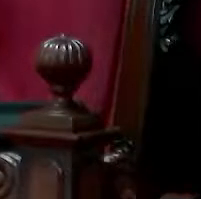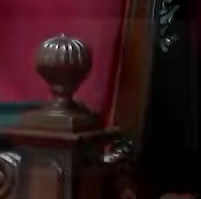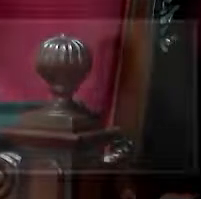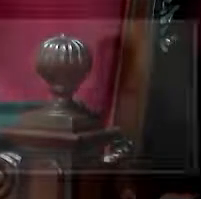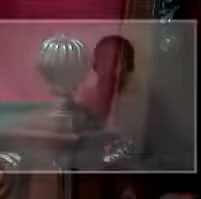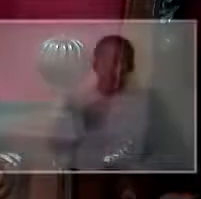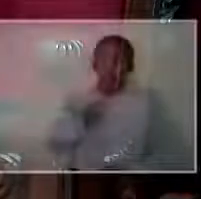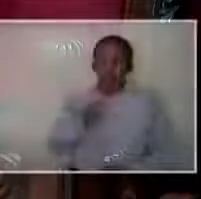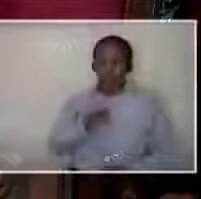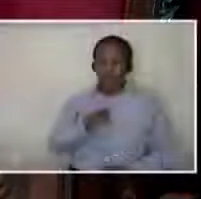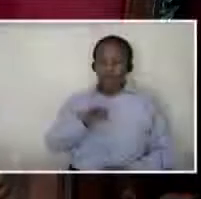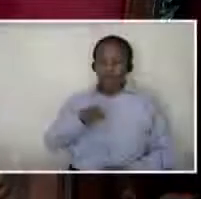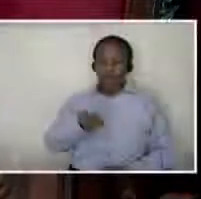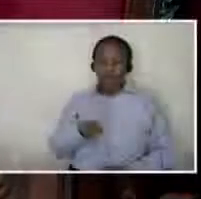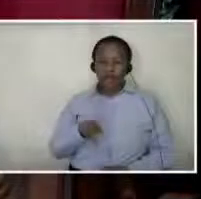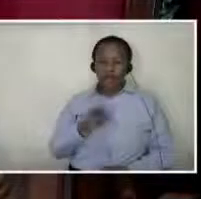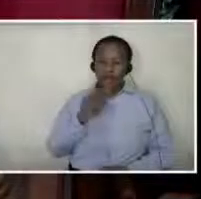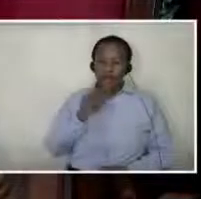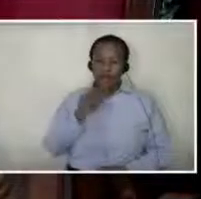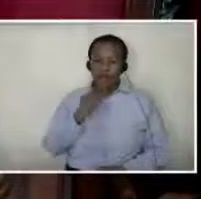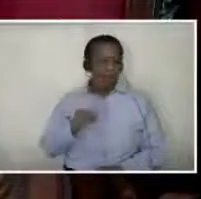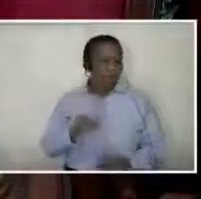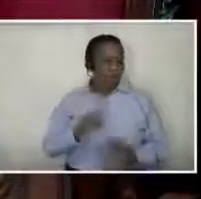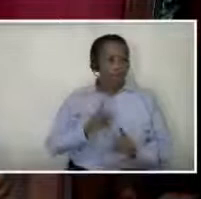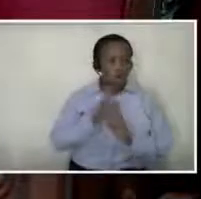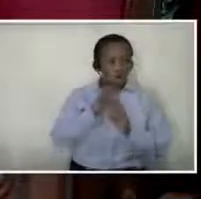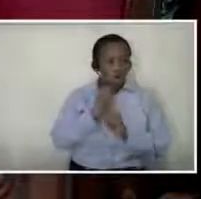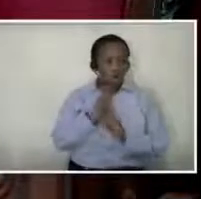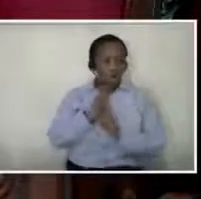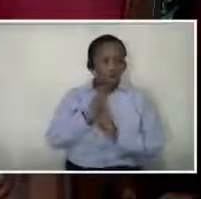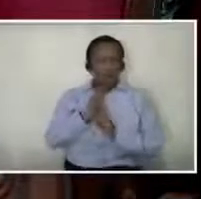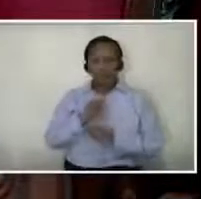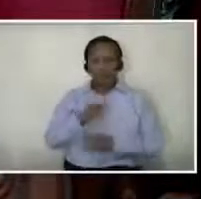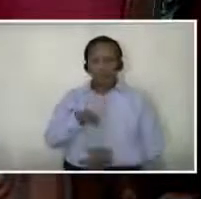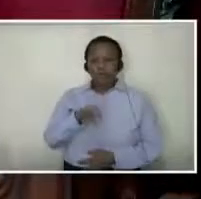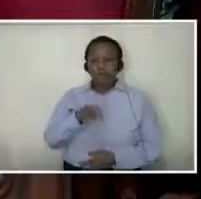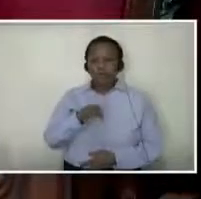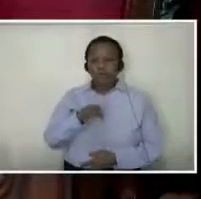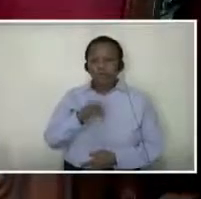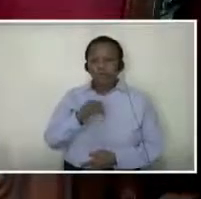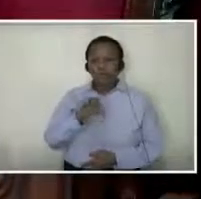the Honorable C.M. Shinga.